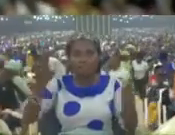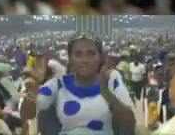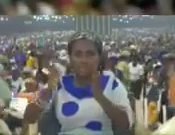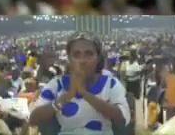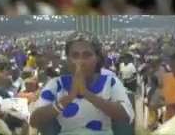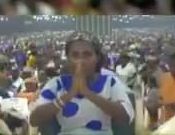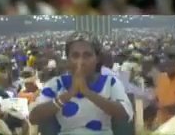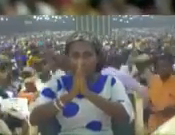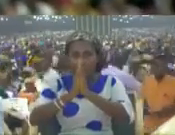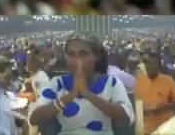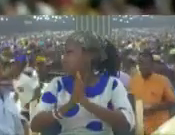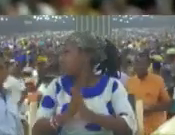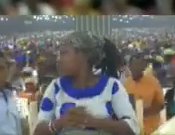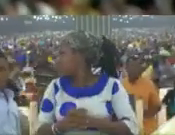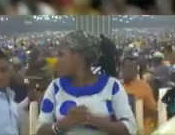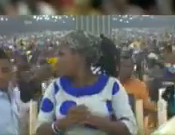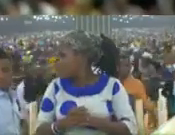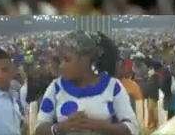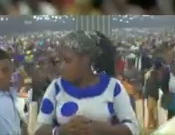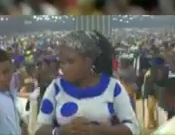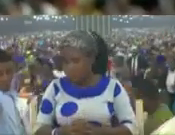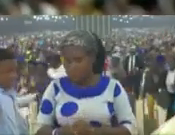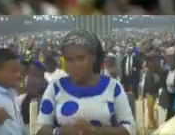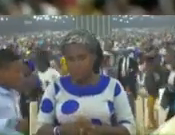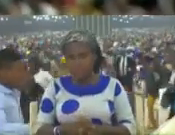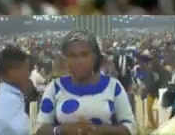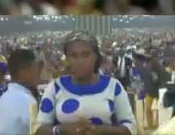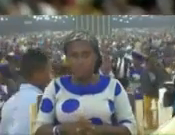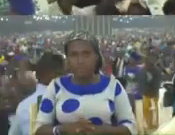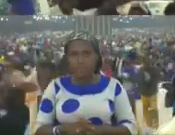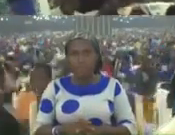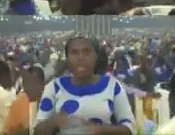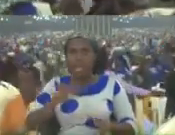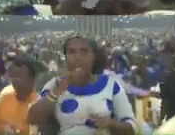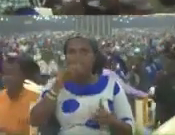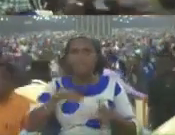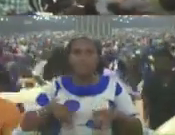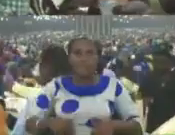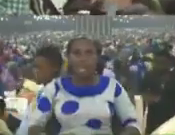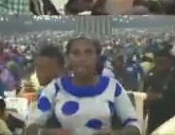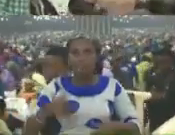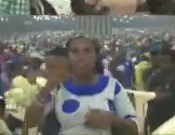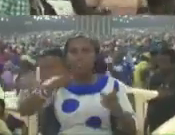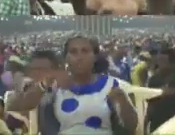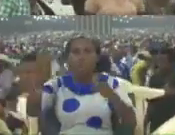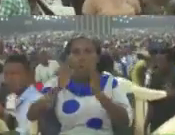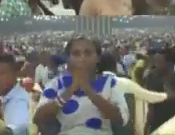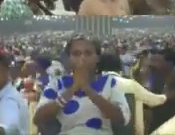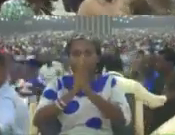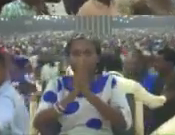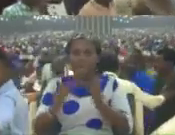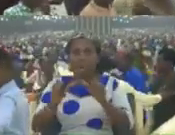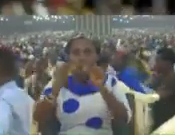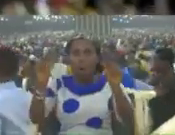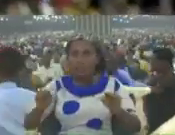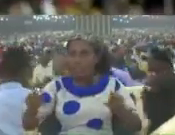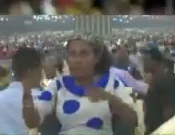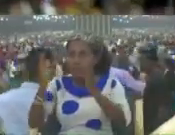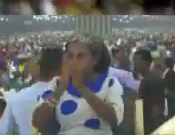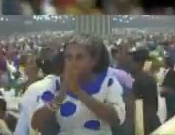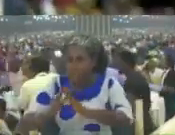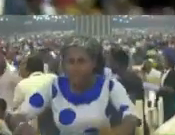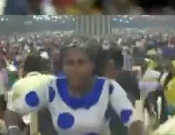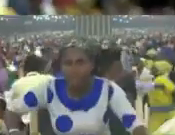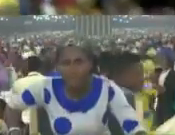rise again. I am tired of darkness. I'm tired of the night. I'm tired of sorrow.